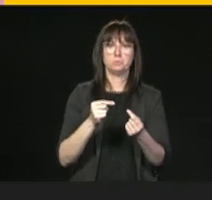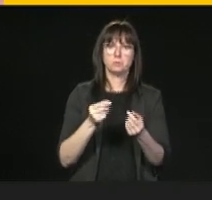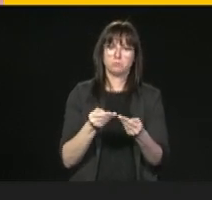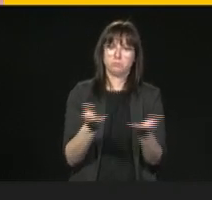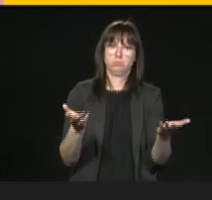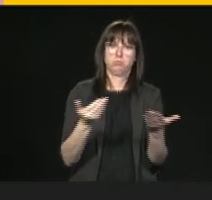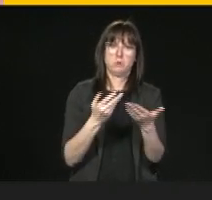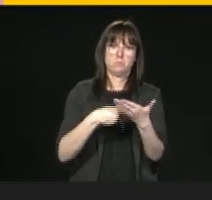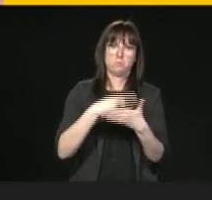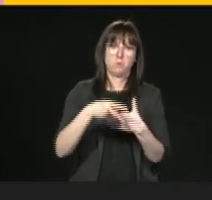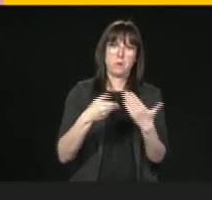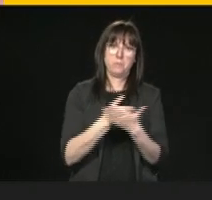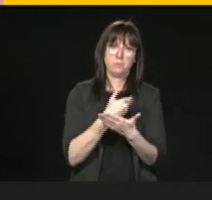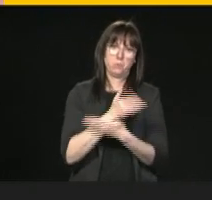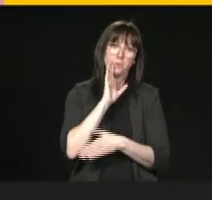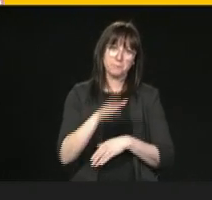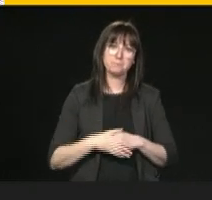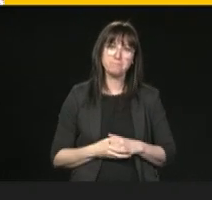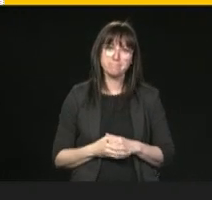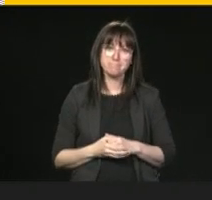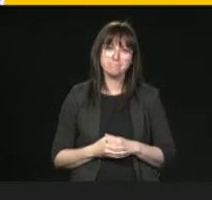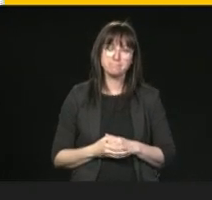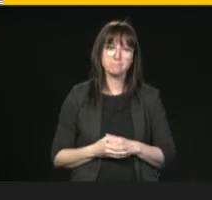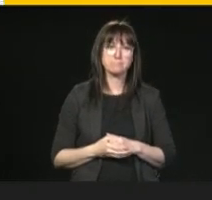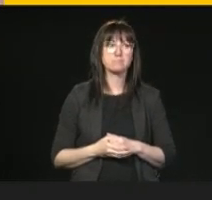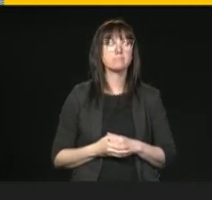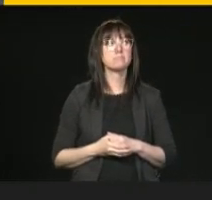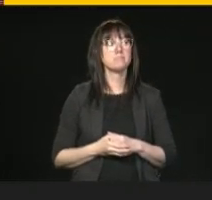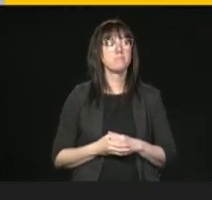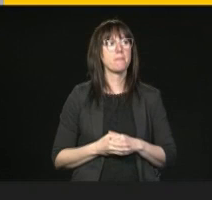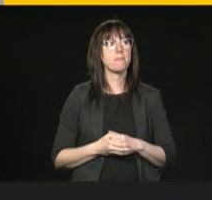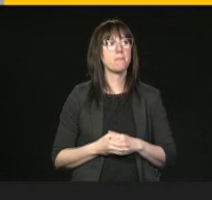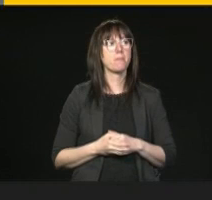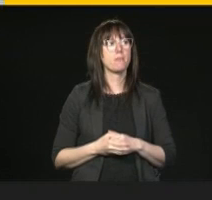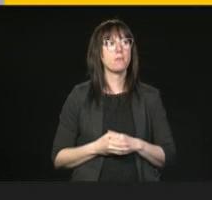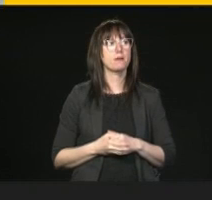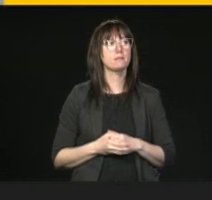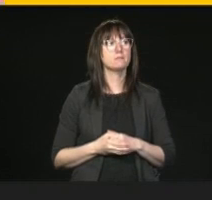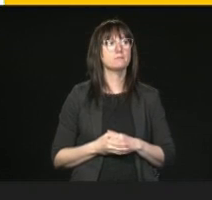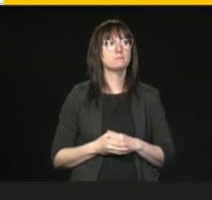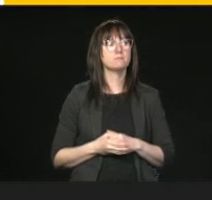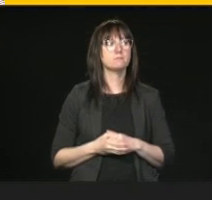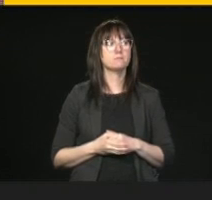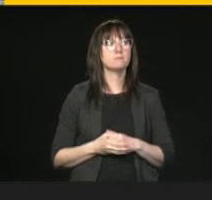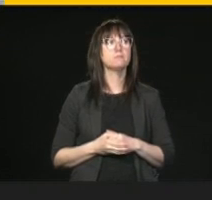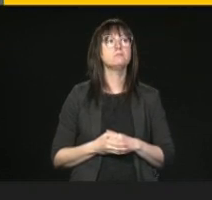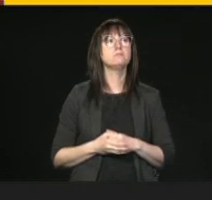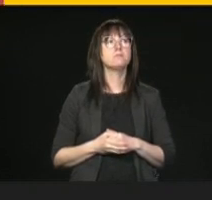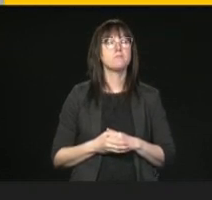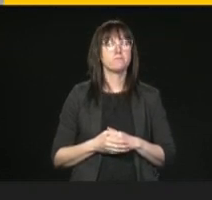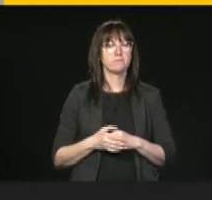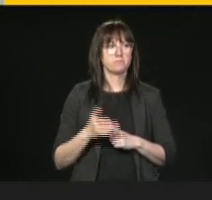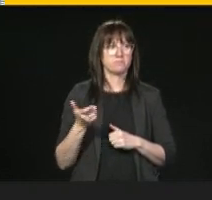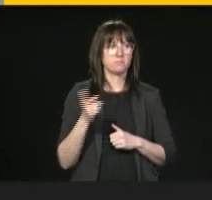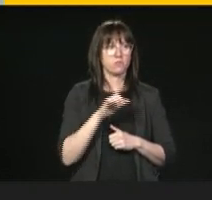Dr. Tam, my second question flows out of what you've just said, and that is, you've repeated often that it's going to get worse before it gets